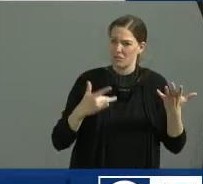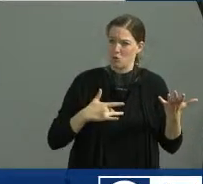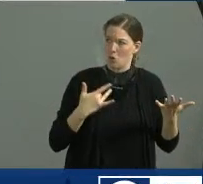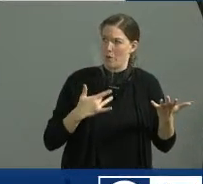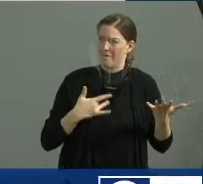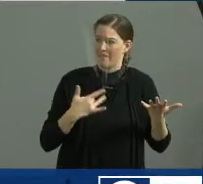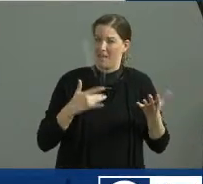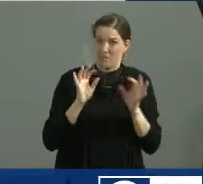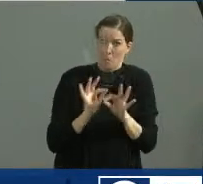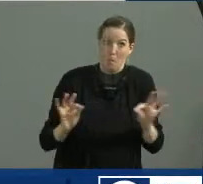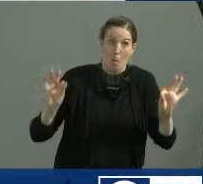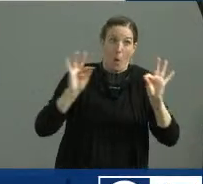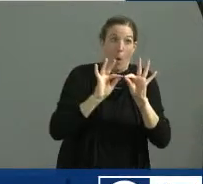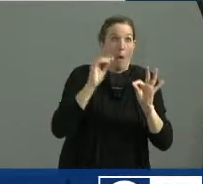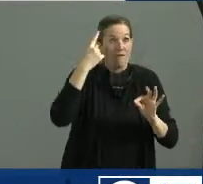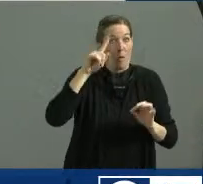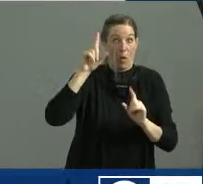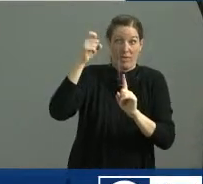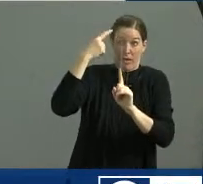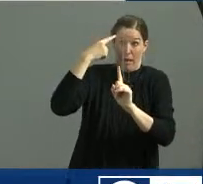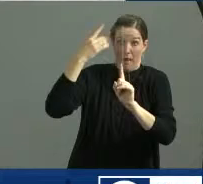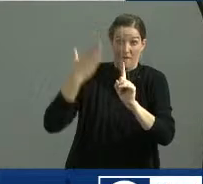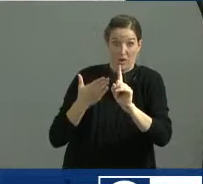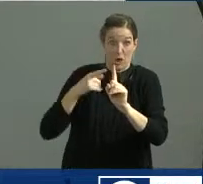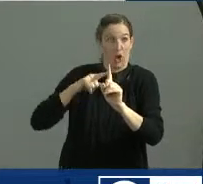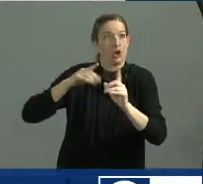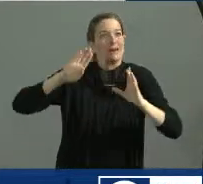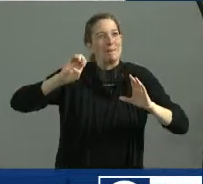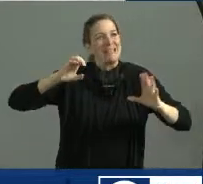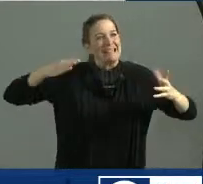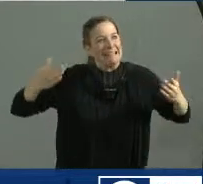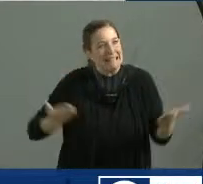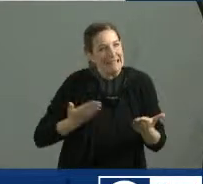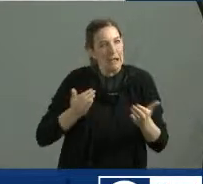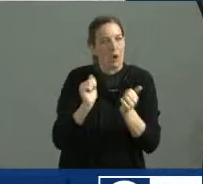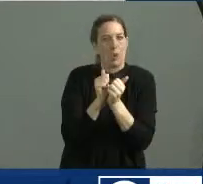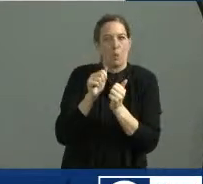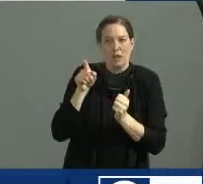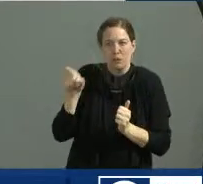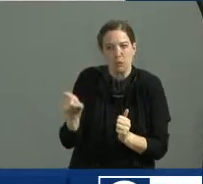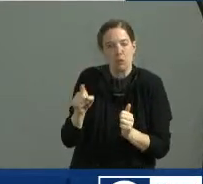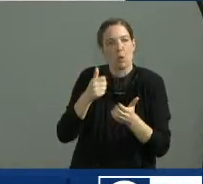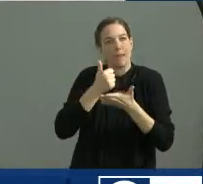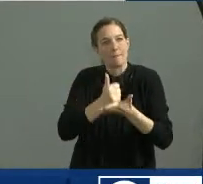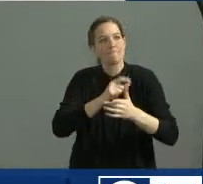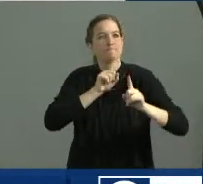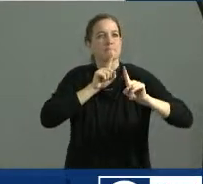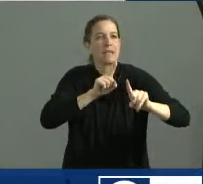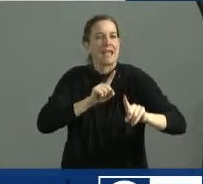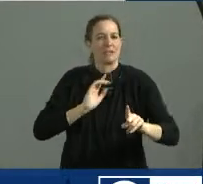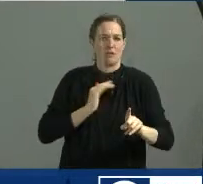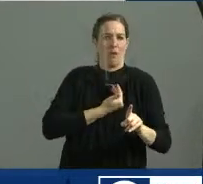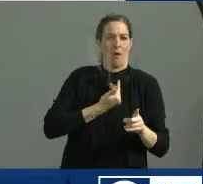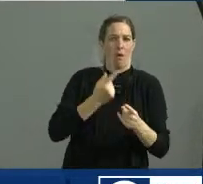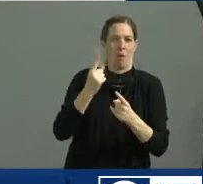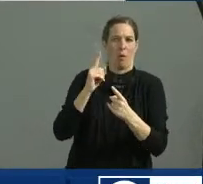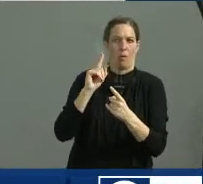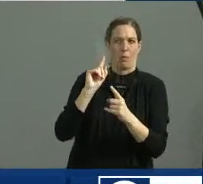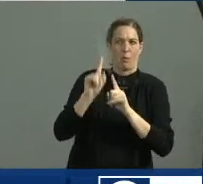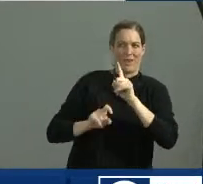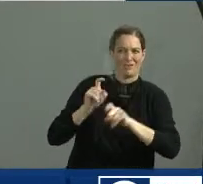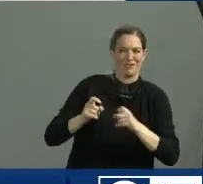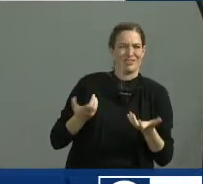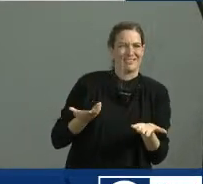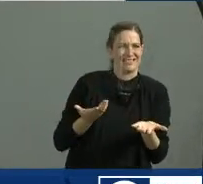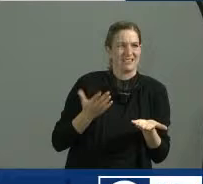and to be in front of this and to answer some of the questions we have and some of the questions that our community